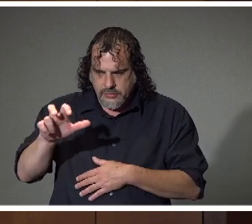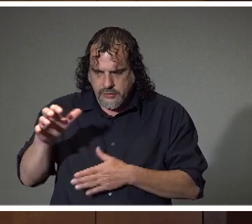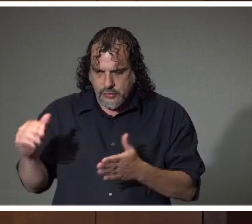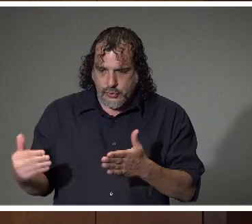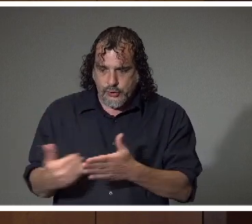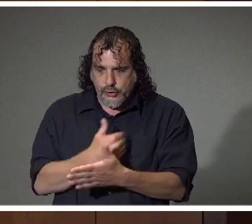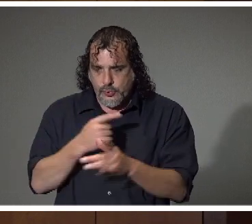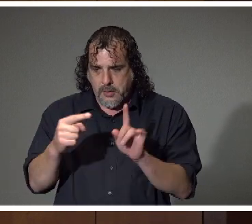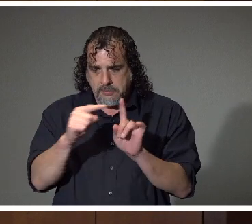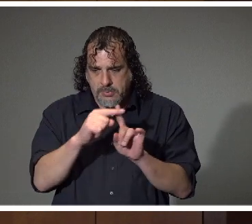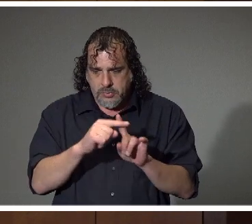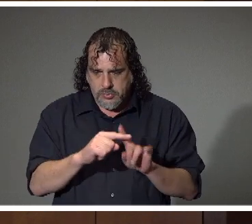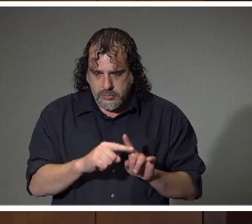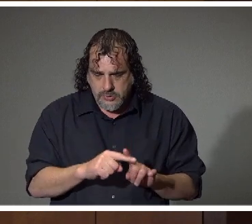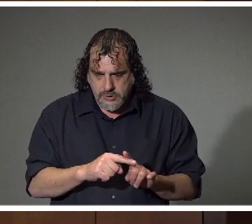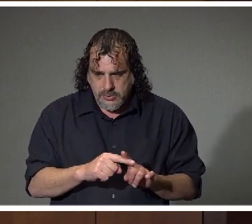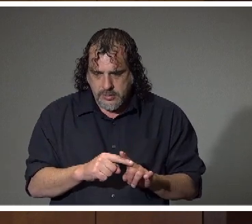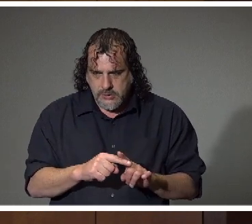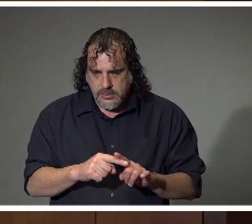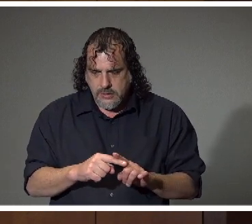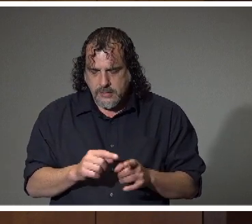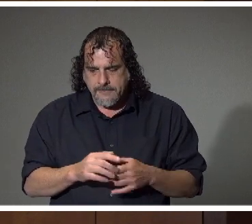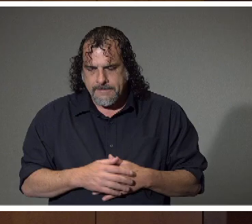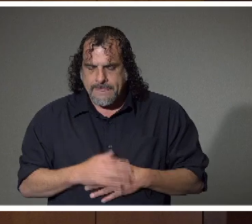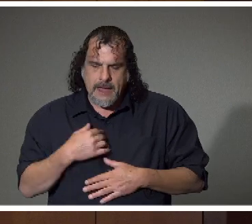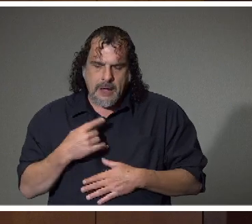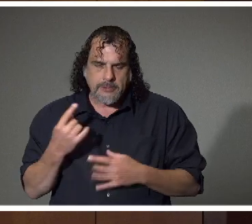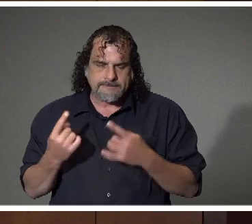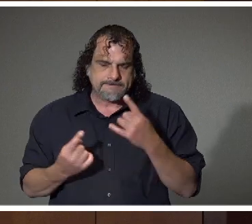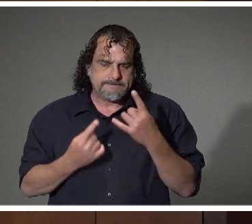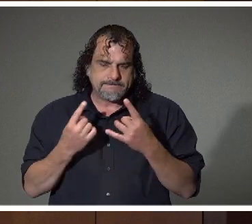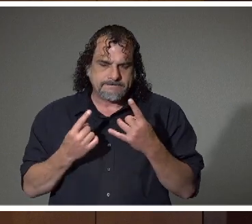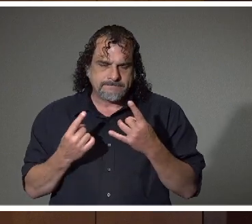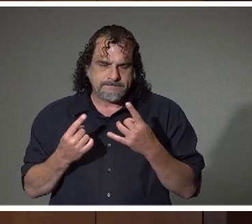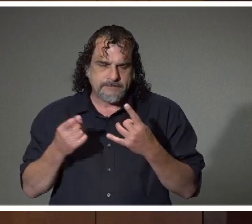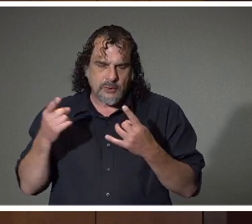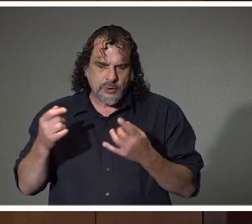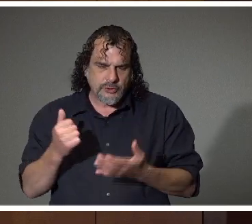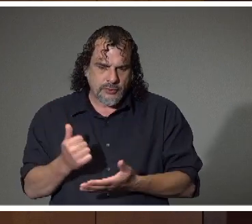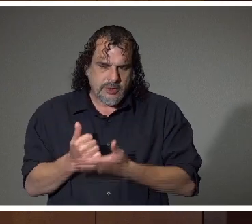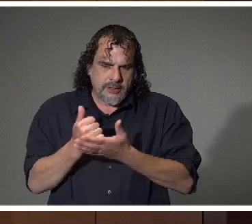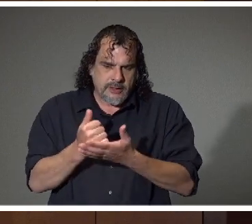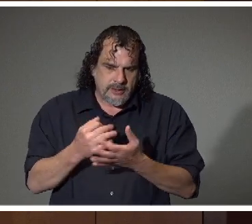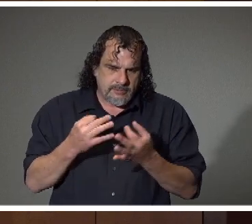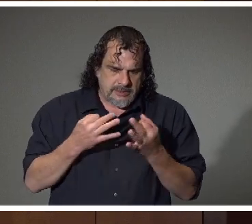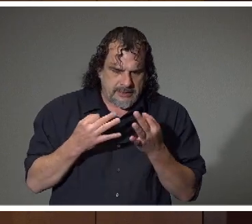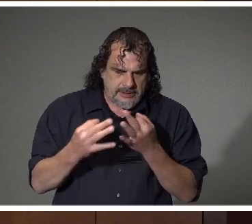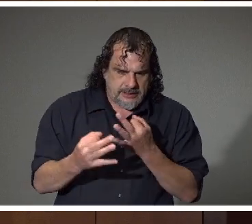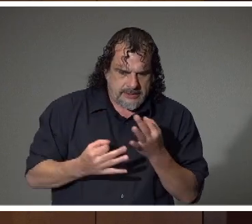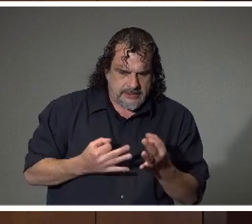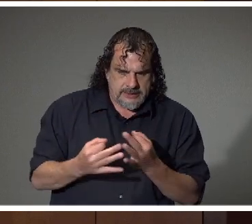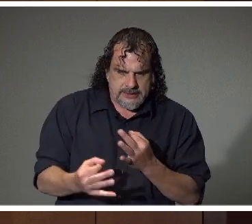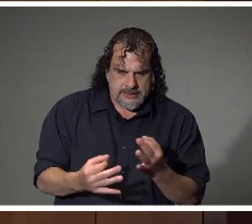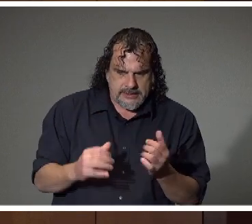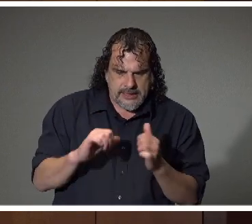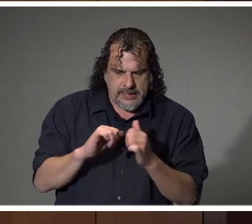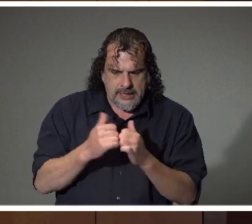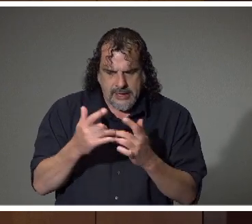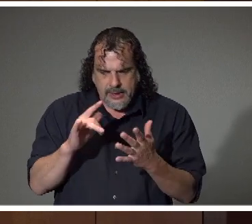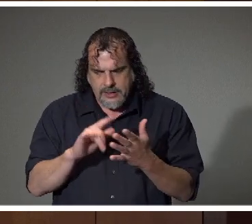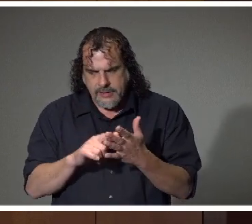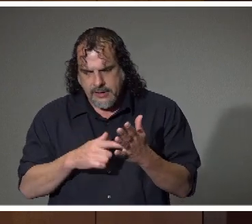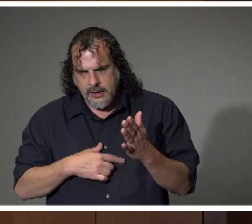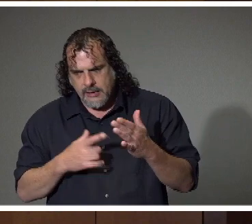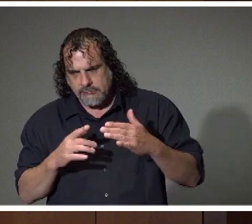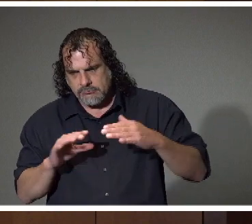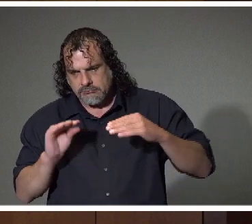cases verified that day. I was wondering if you could help explain how does that fit into the picture of the